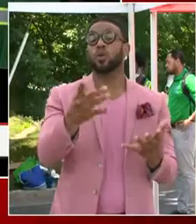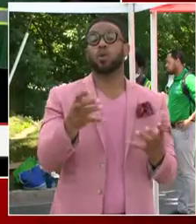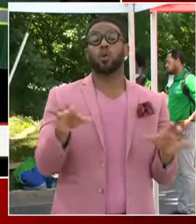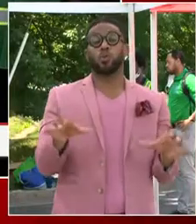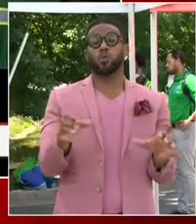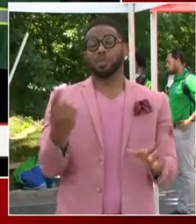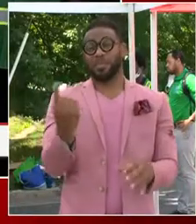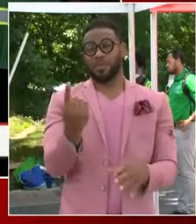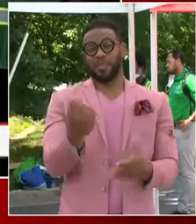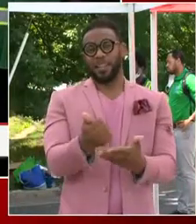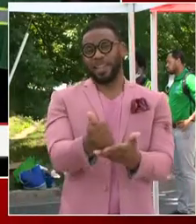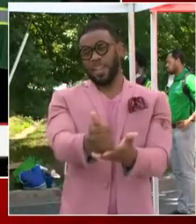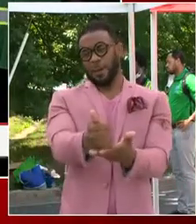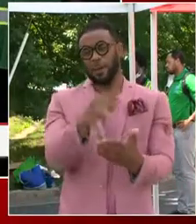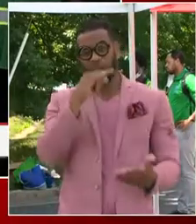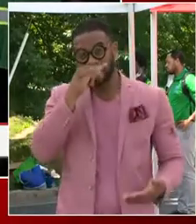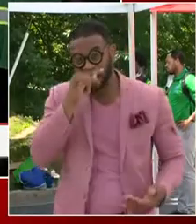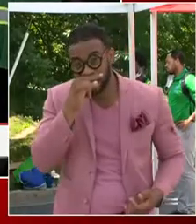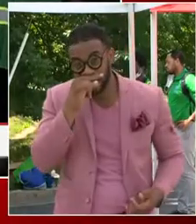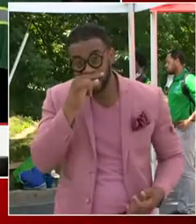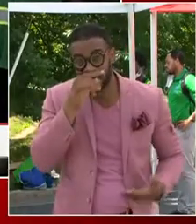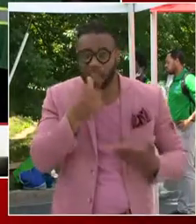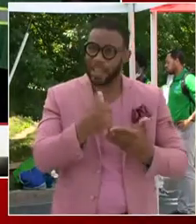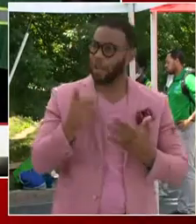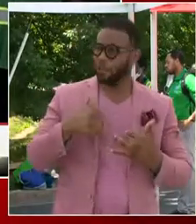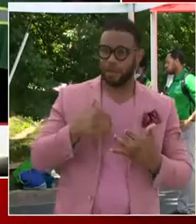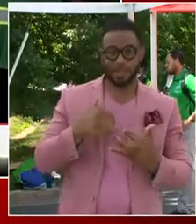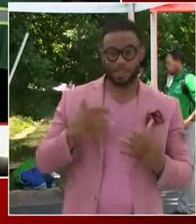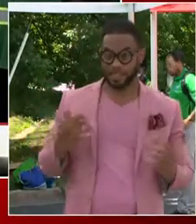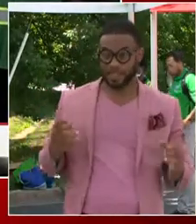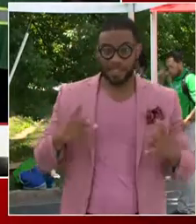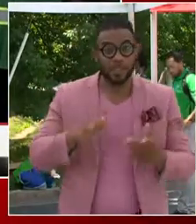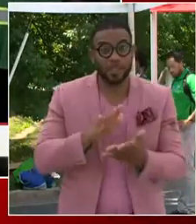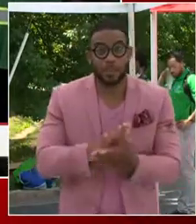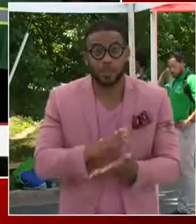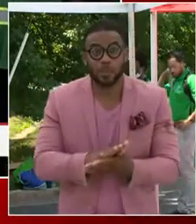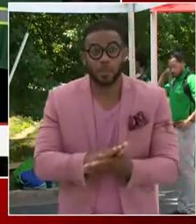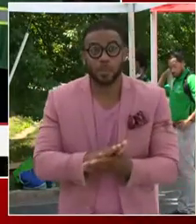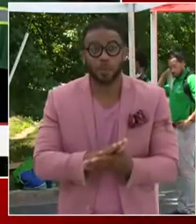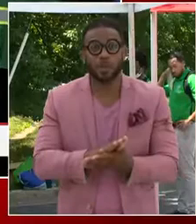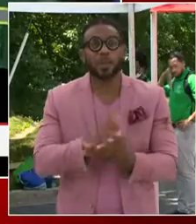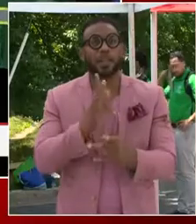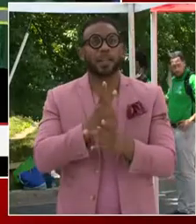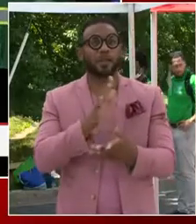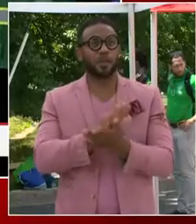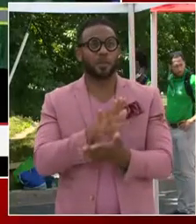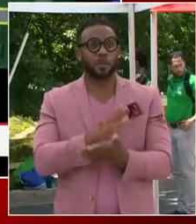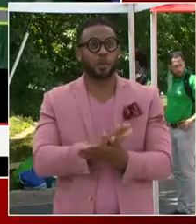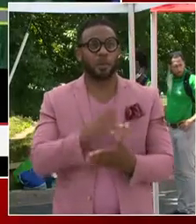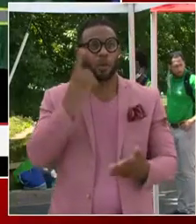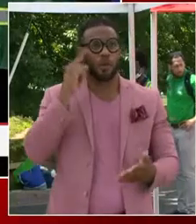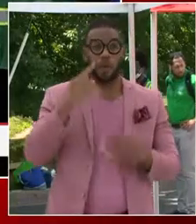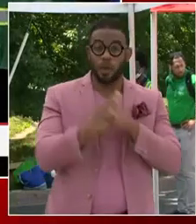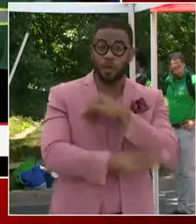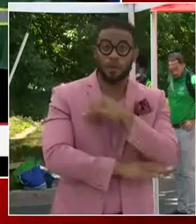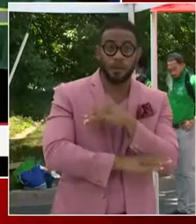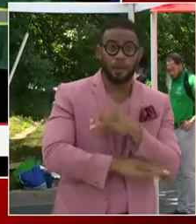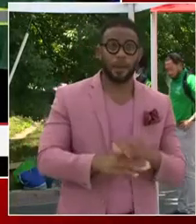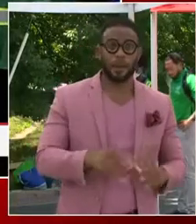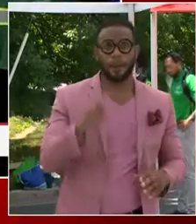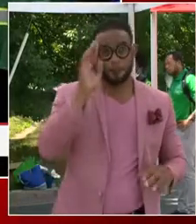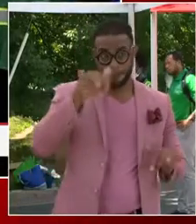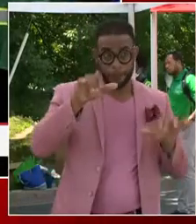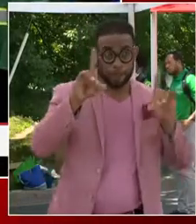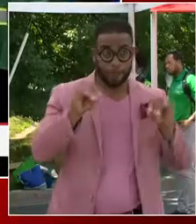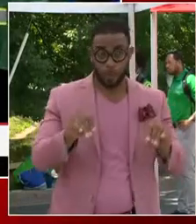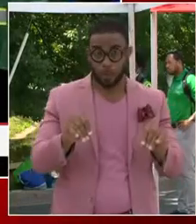do something to help your kids and help us get school and keep school for the fall. You know what